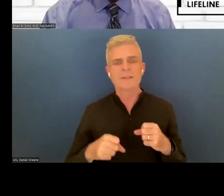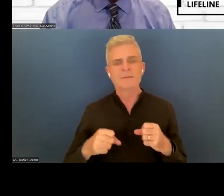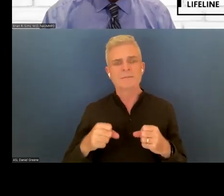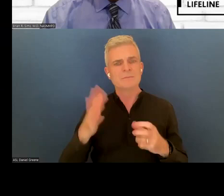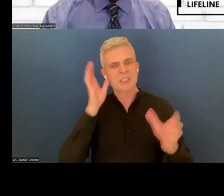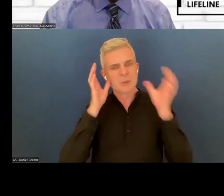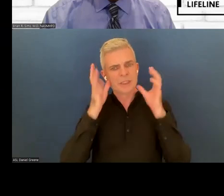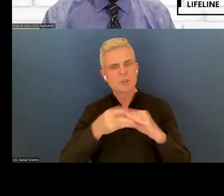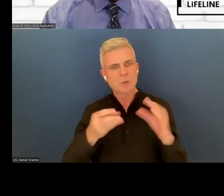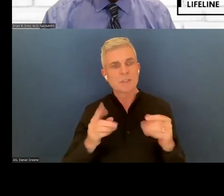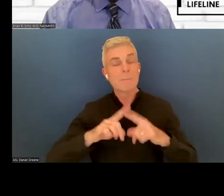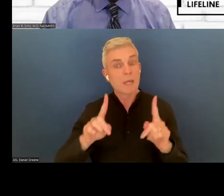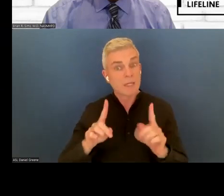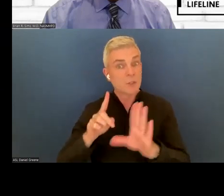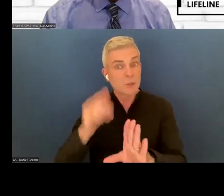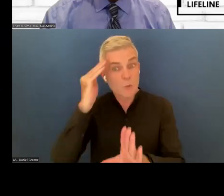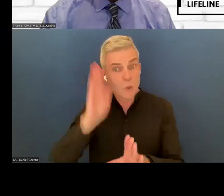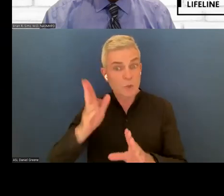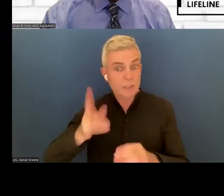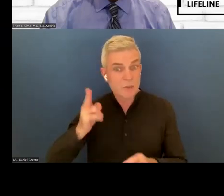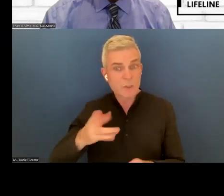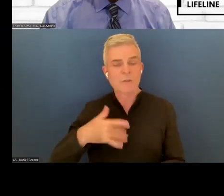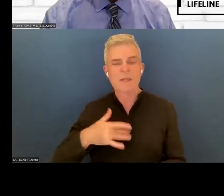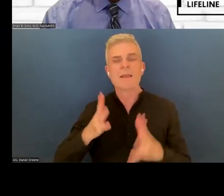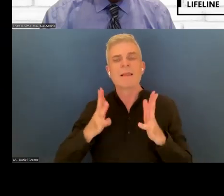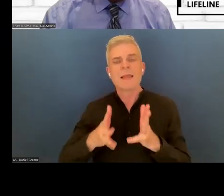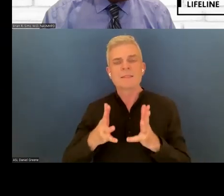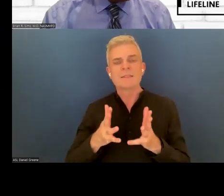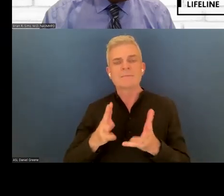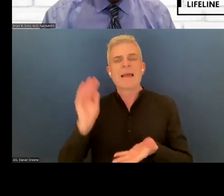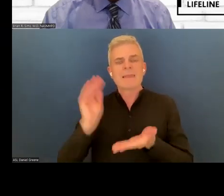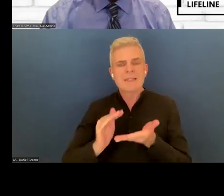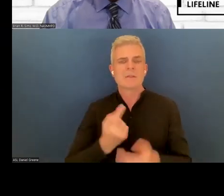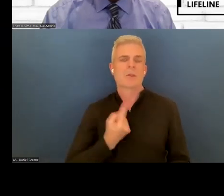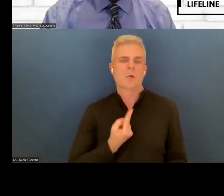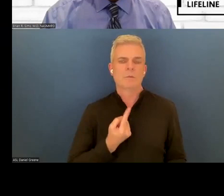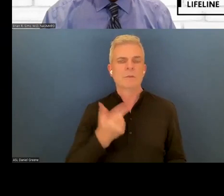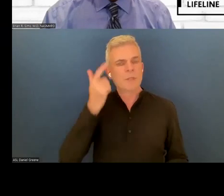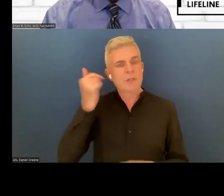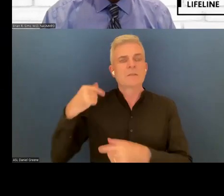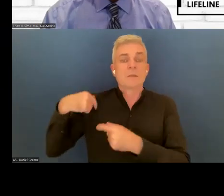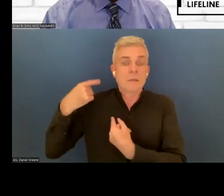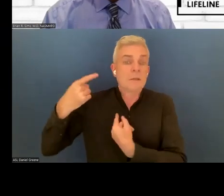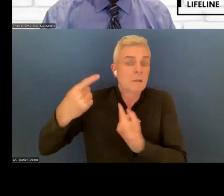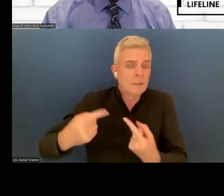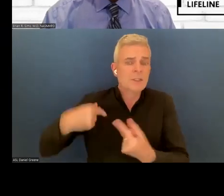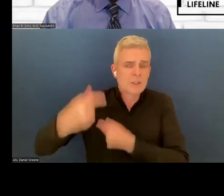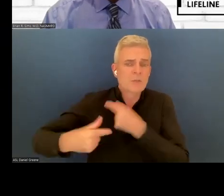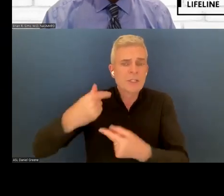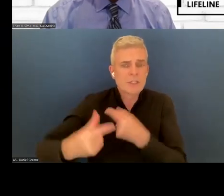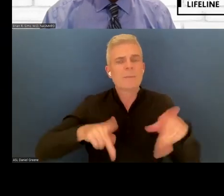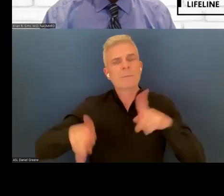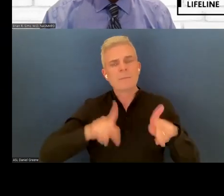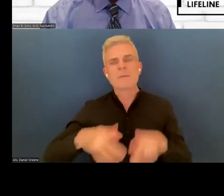alone because generation after generation, there have been people who have felt the same emotions that we have felt. They've gone through the